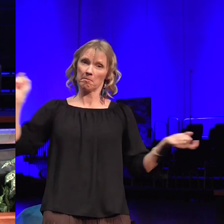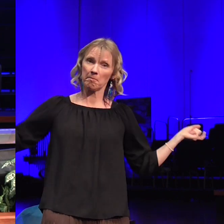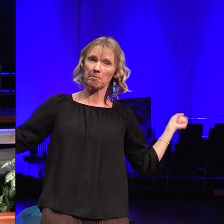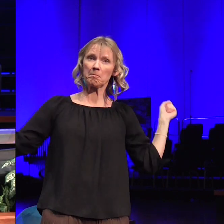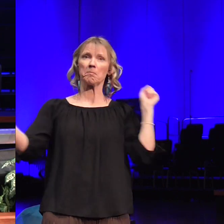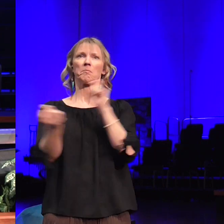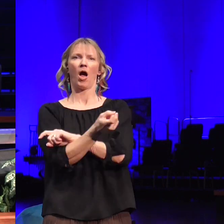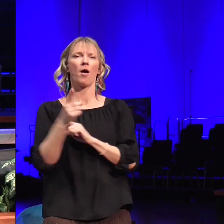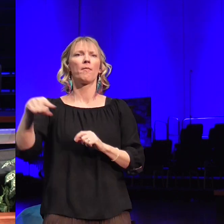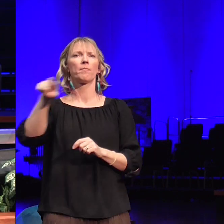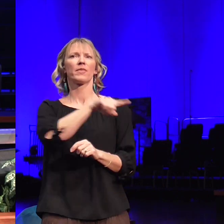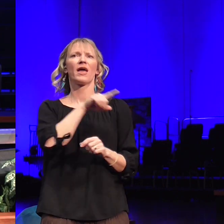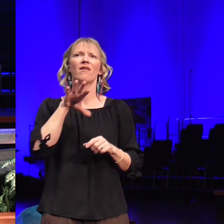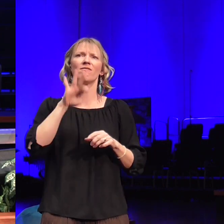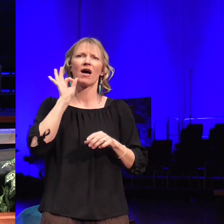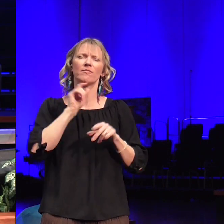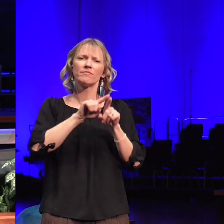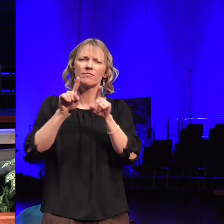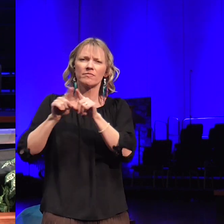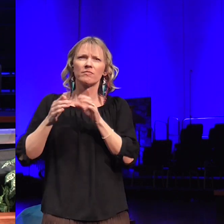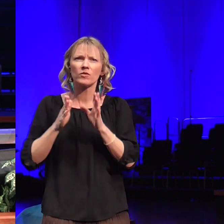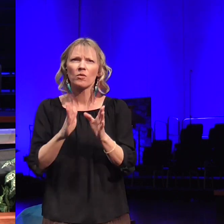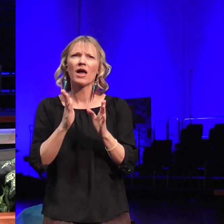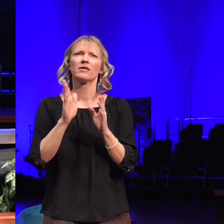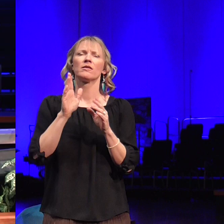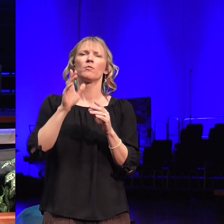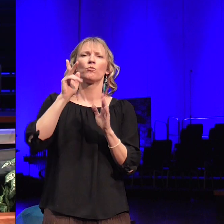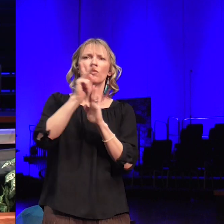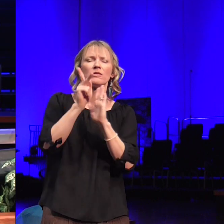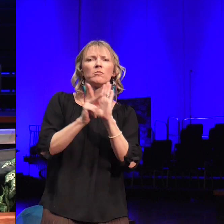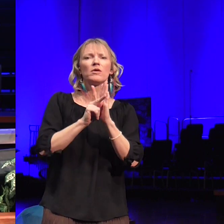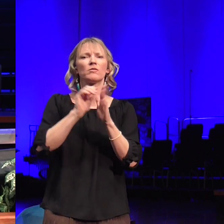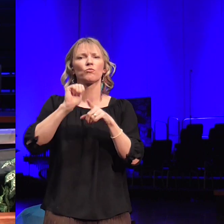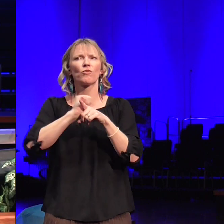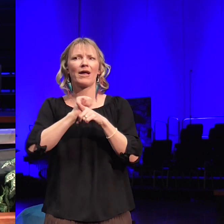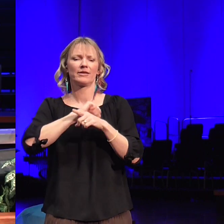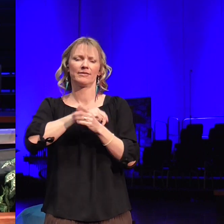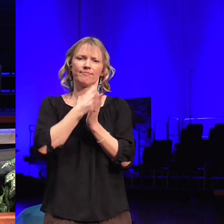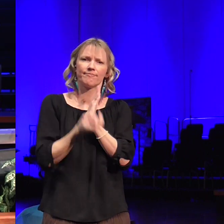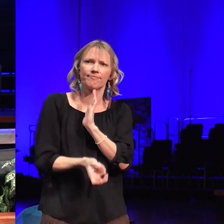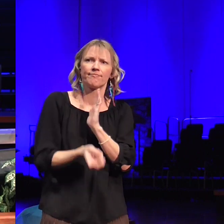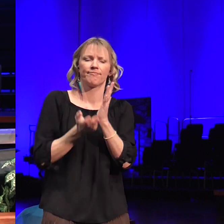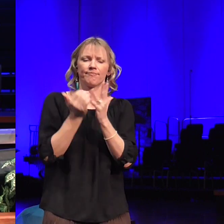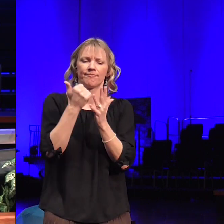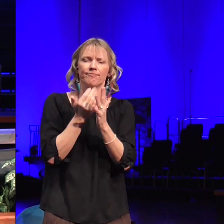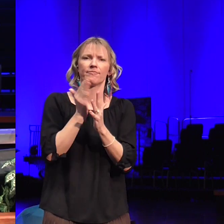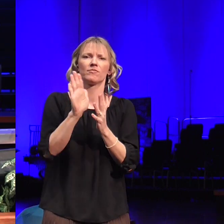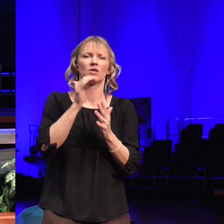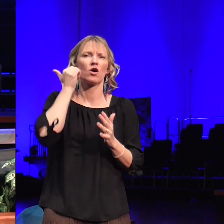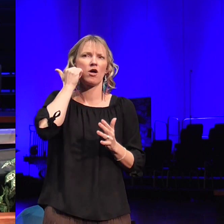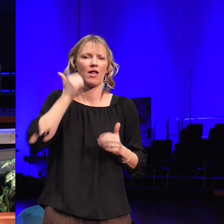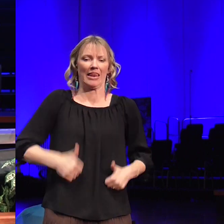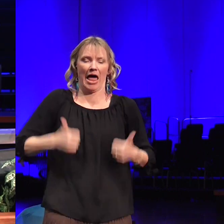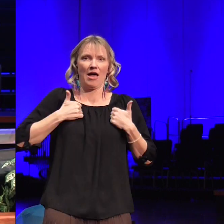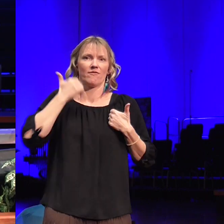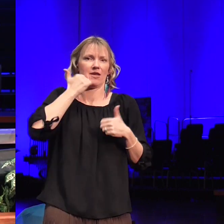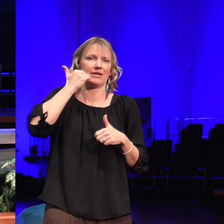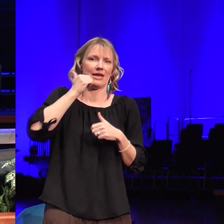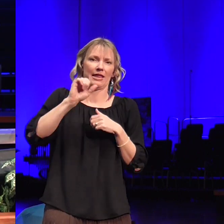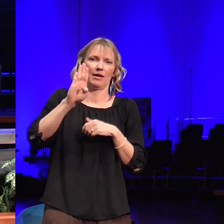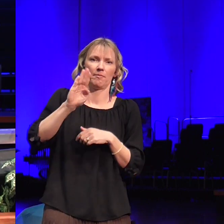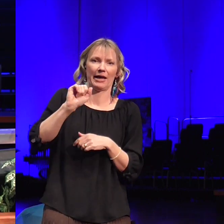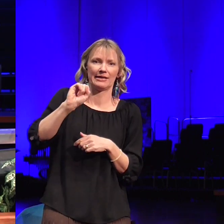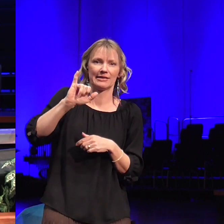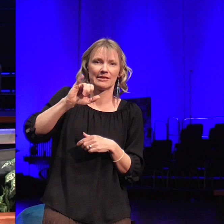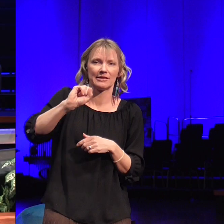find ways to integrate these principles and practices into their life on a more daily basis. And so downloading materials and